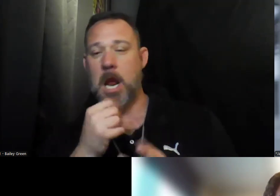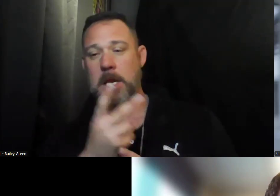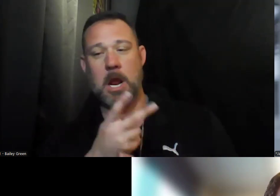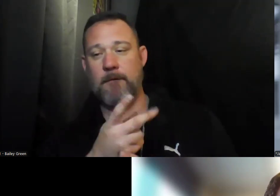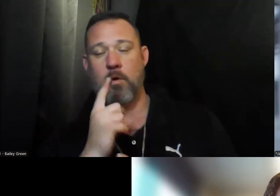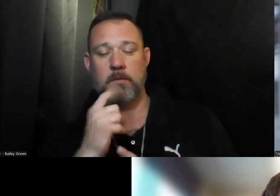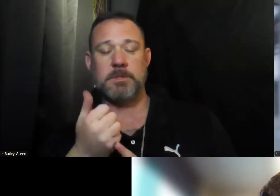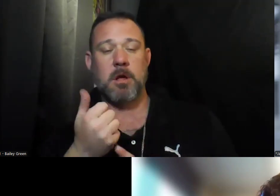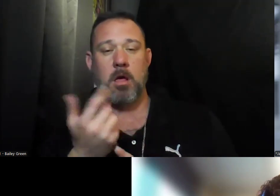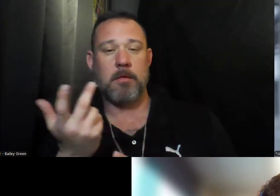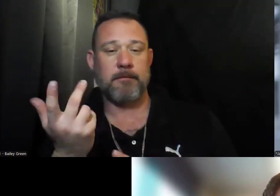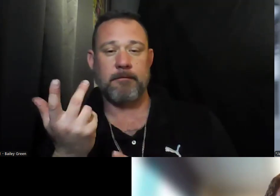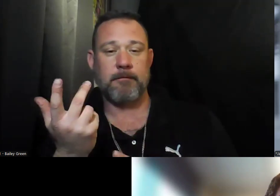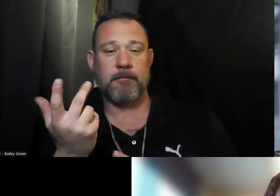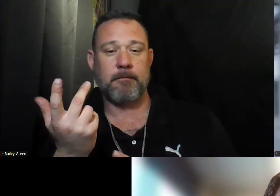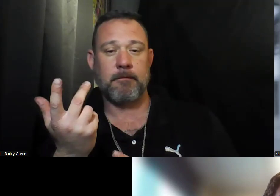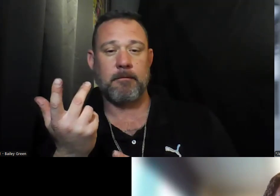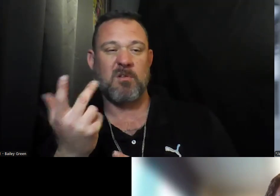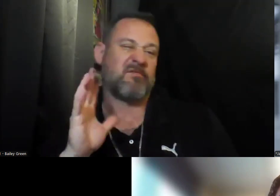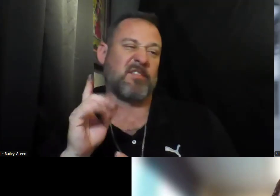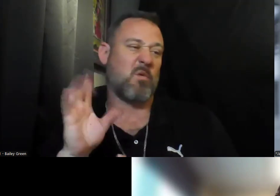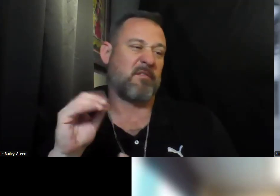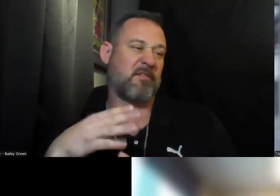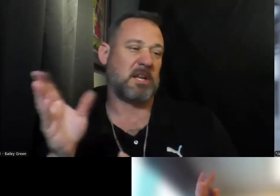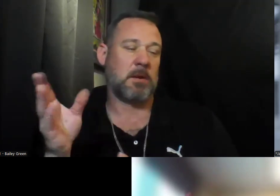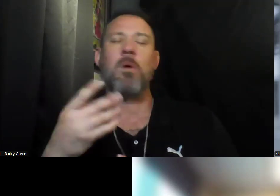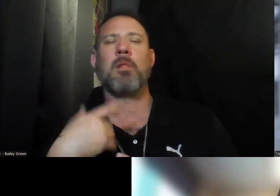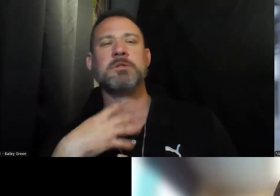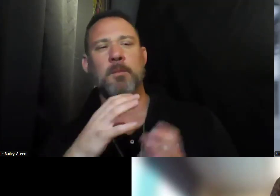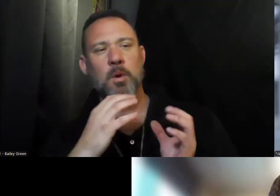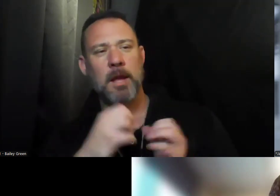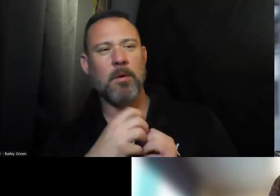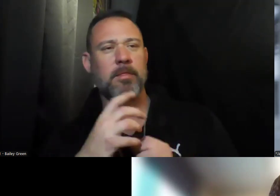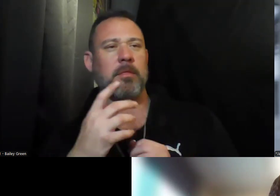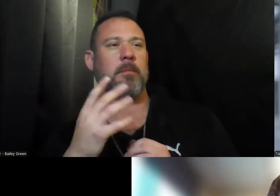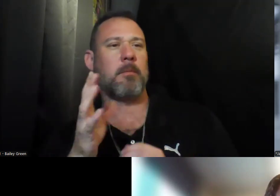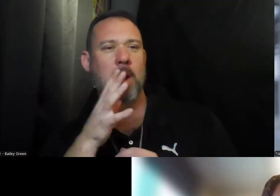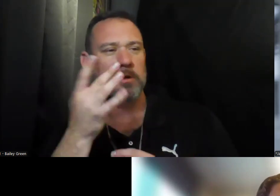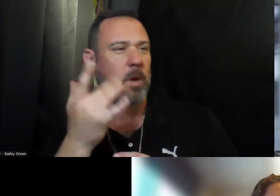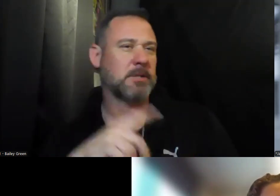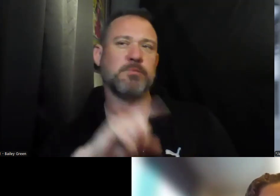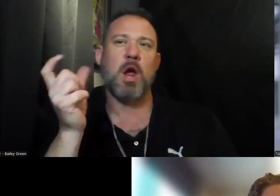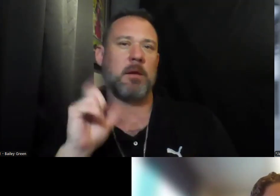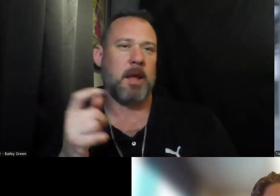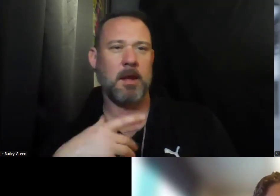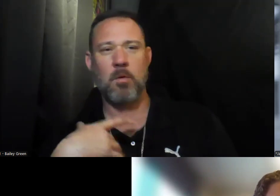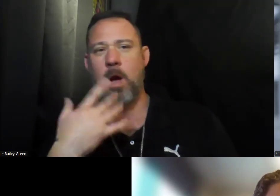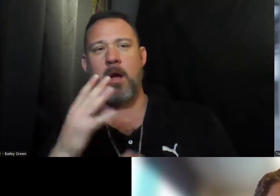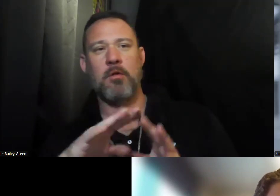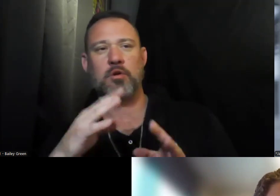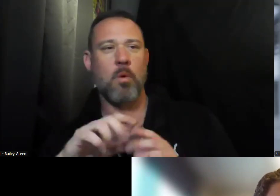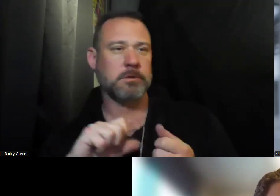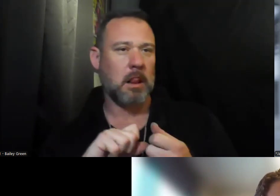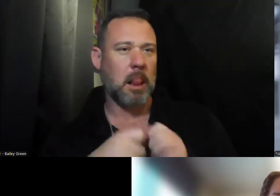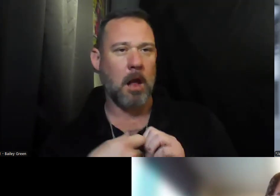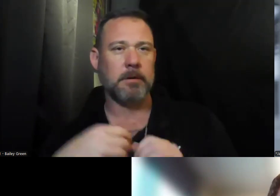just 5150 him. Well, let's talk to the parents and ask them why there's spray paint all over the walls. Why are the doors locked from the